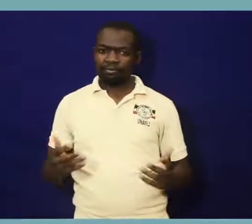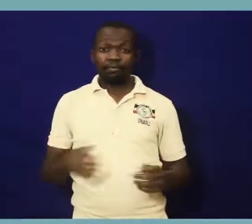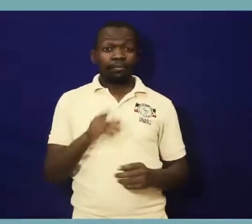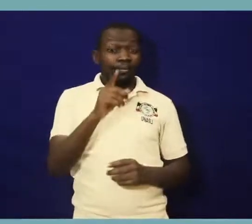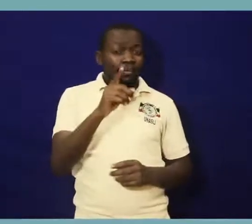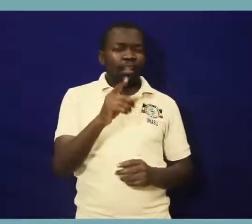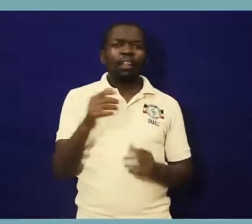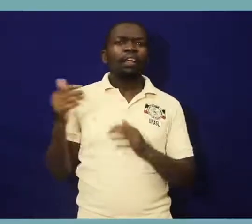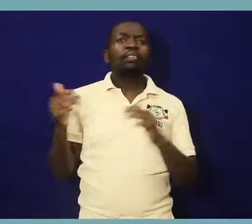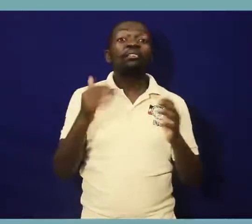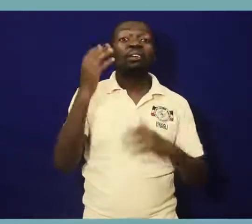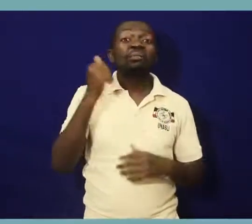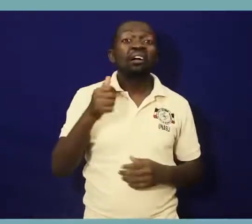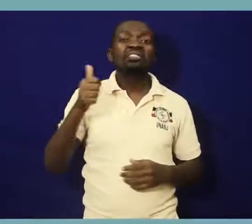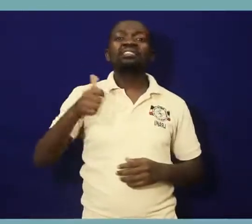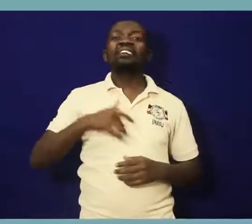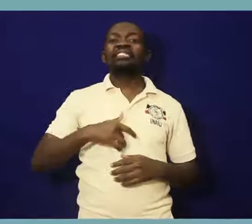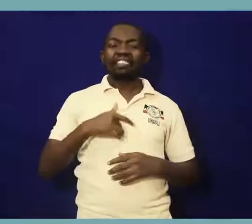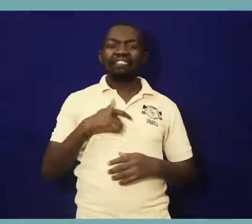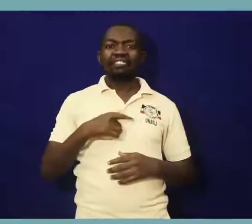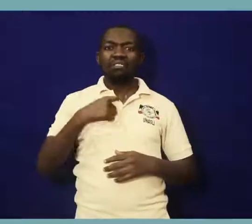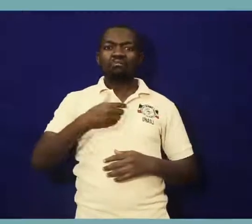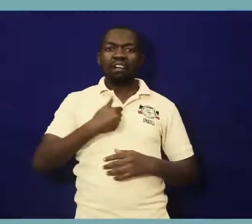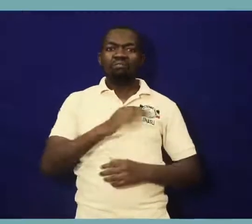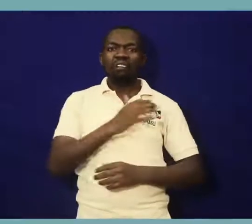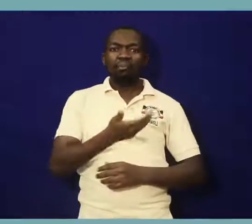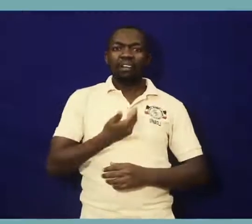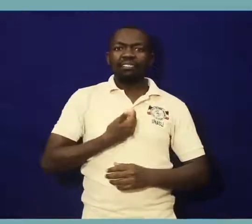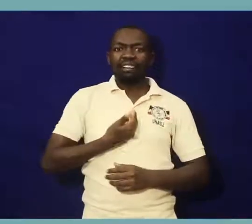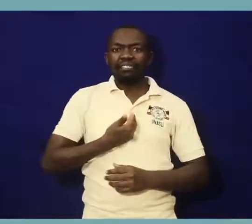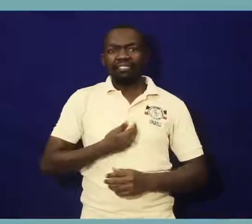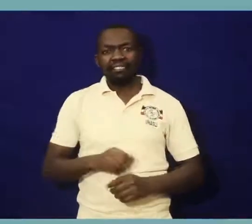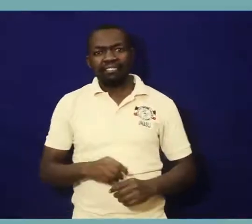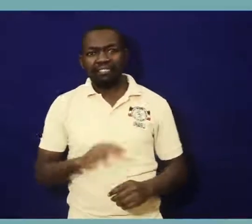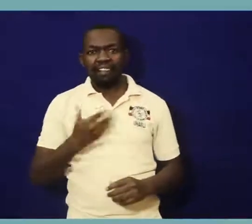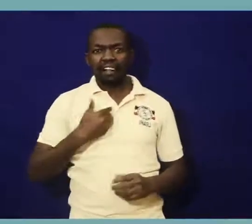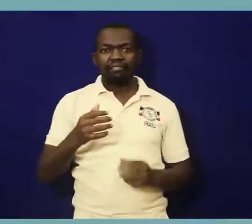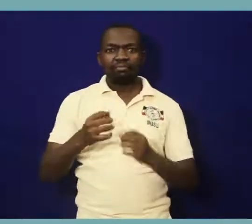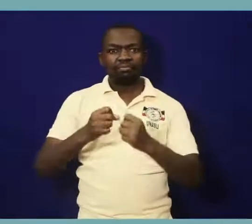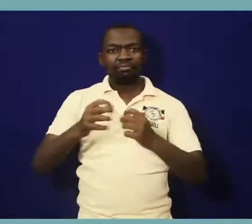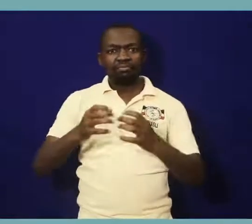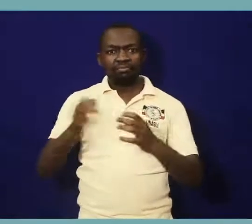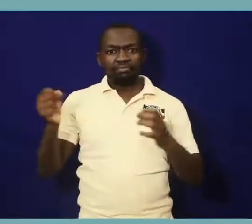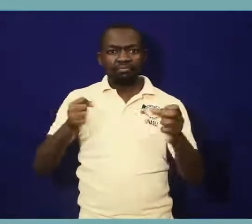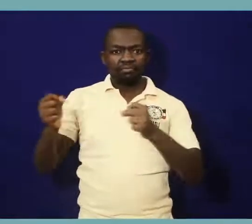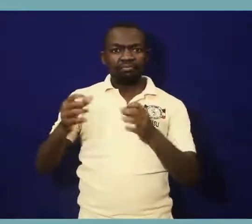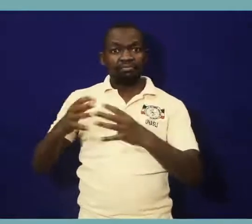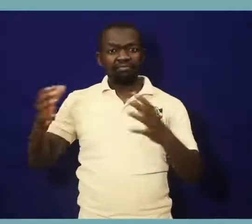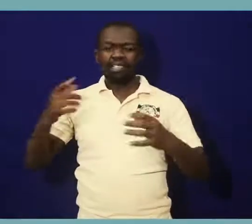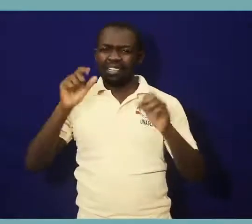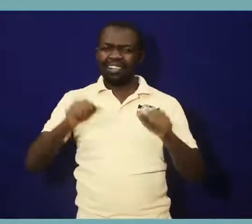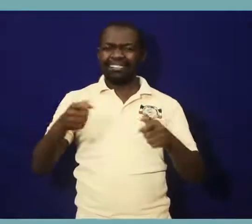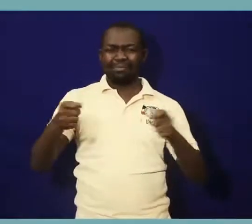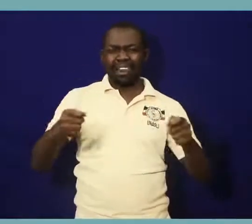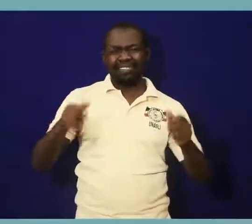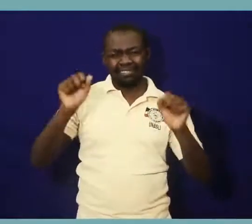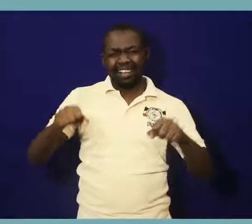Why did they fight? Because they felt they had the capacity. They felt they would manage fighting.